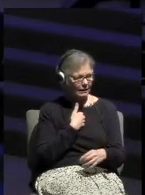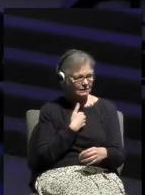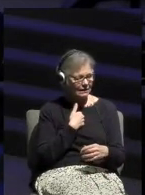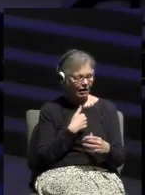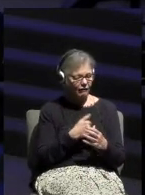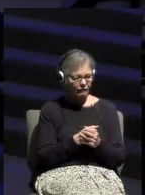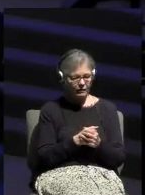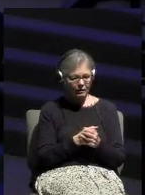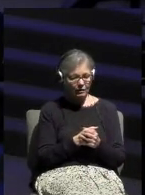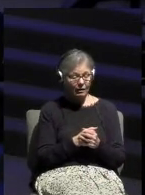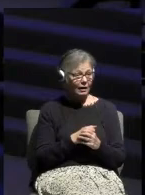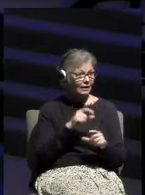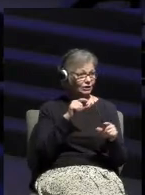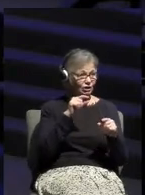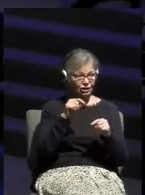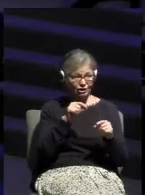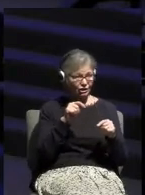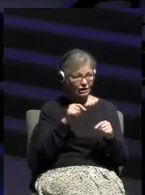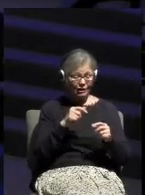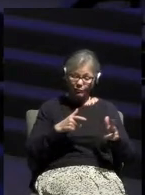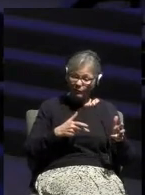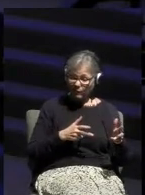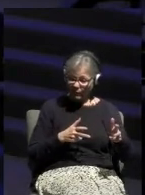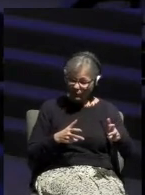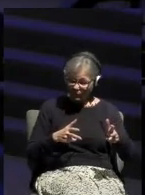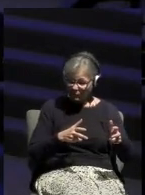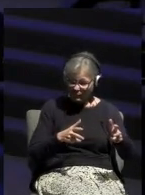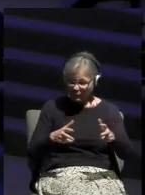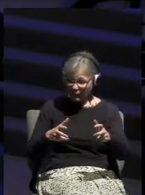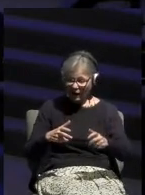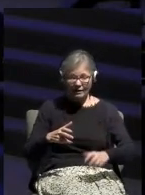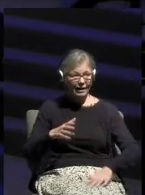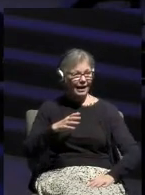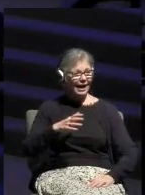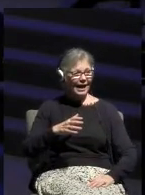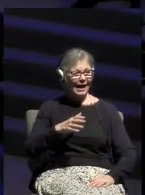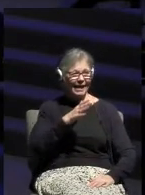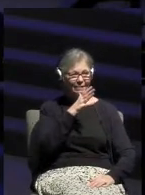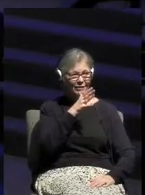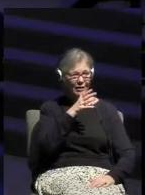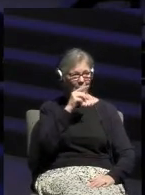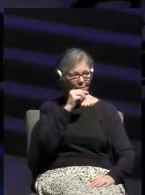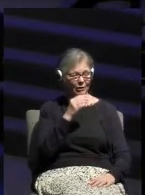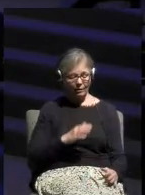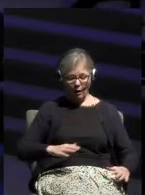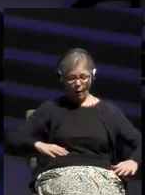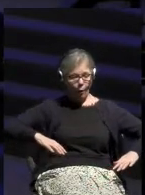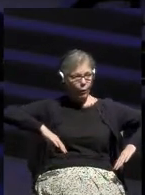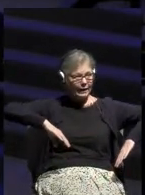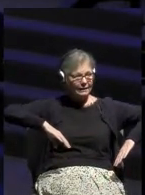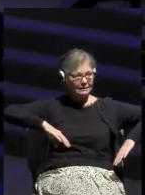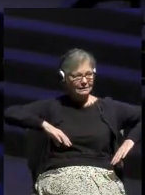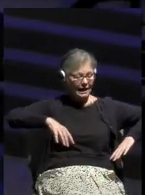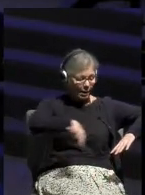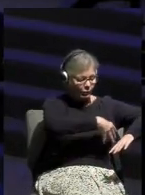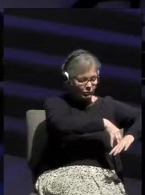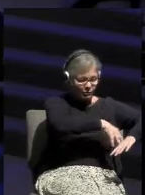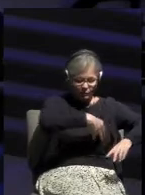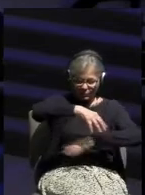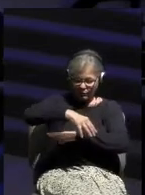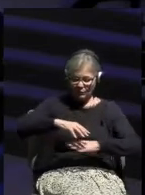And the chicks will run. And the mother opens up her wings and covers them. This is